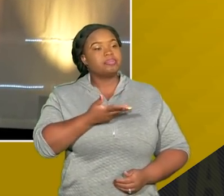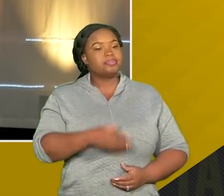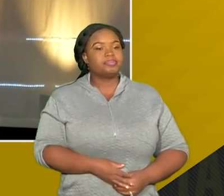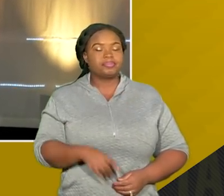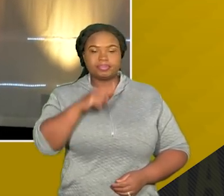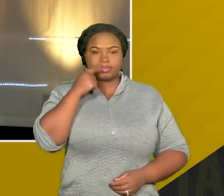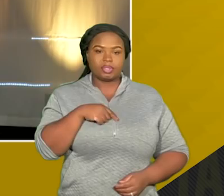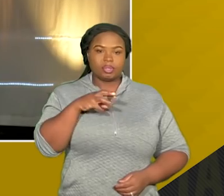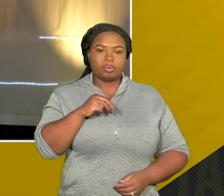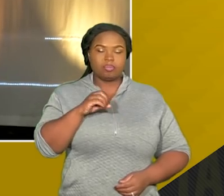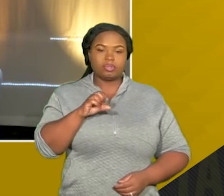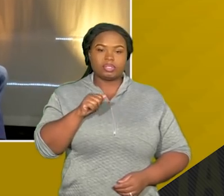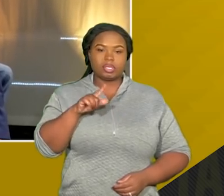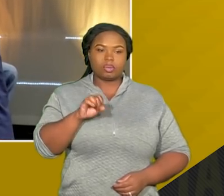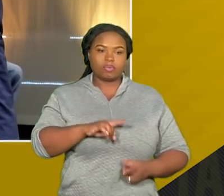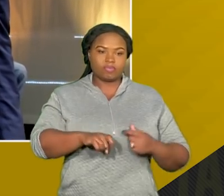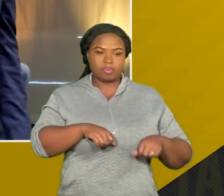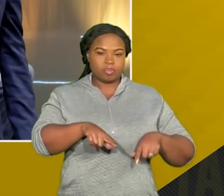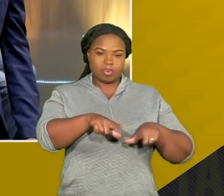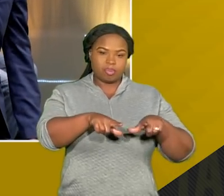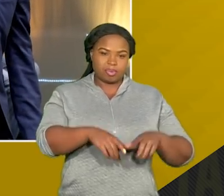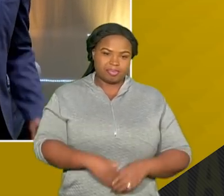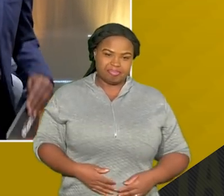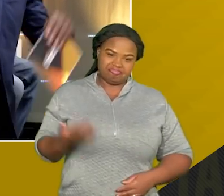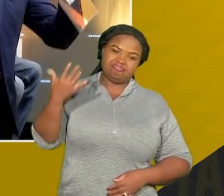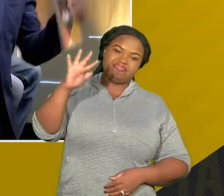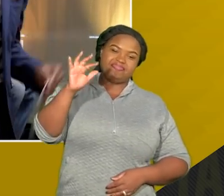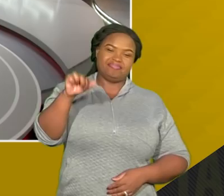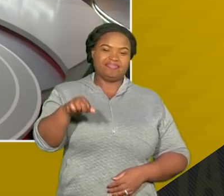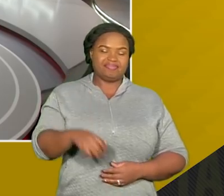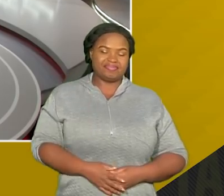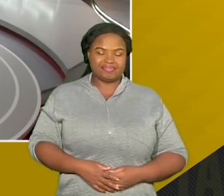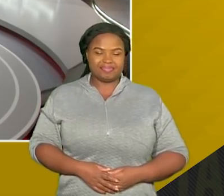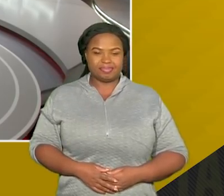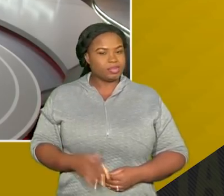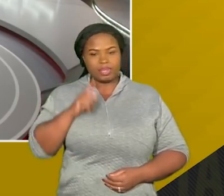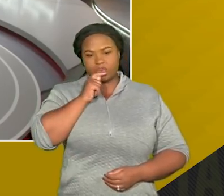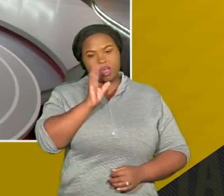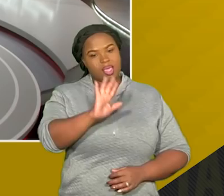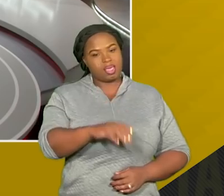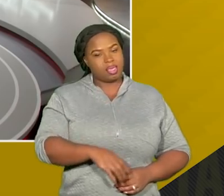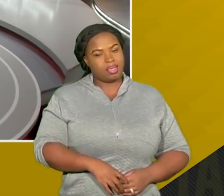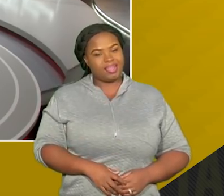Muluk Msalo, all the way from Limpopo. Yes. Yeah. Shine. Amara Azora Loy.